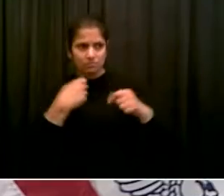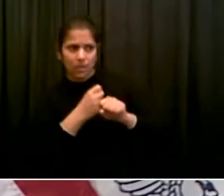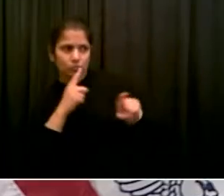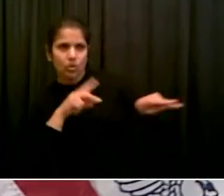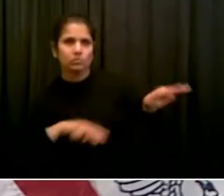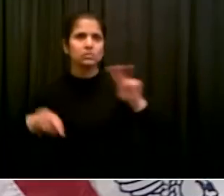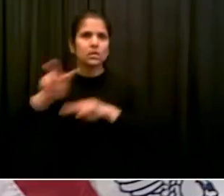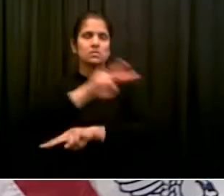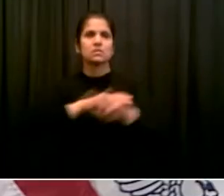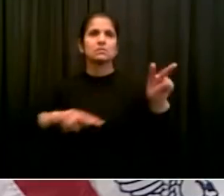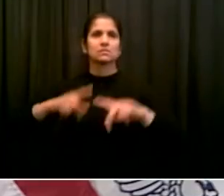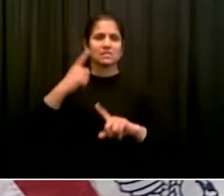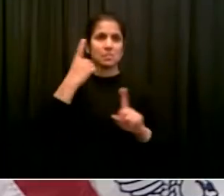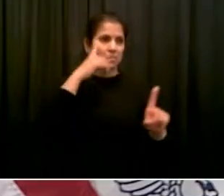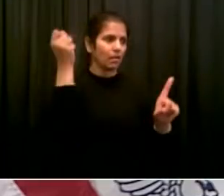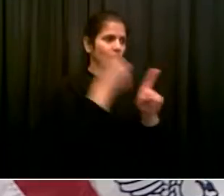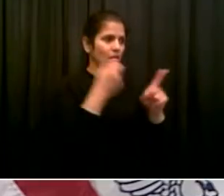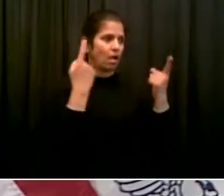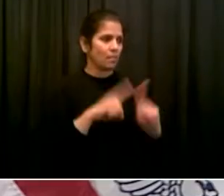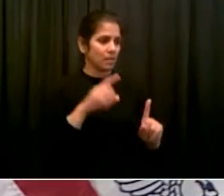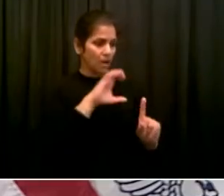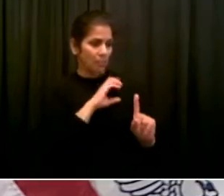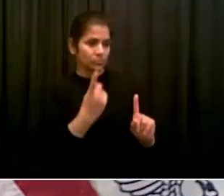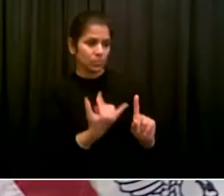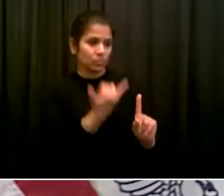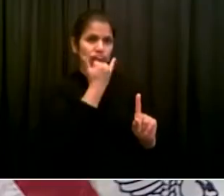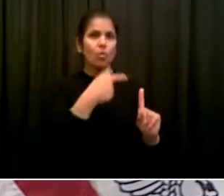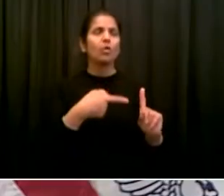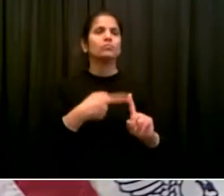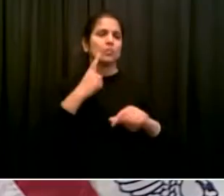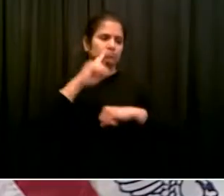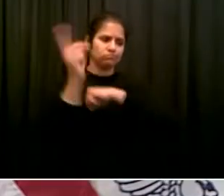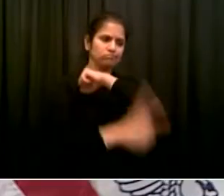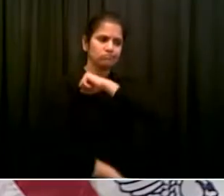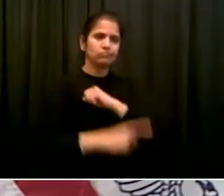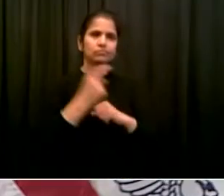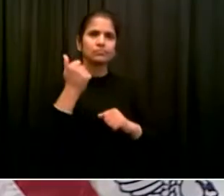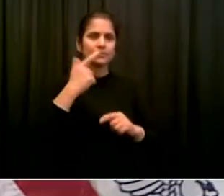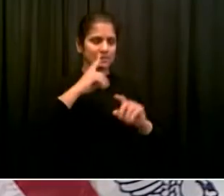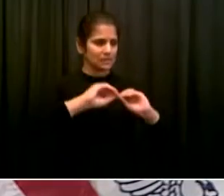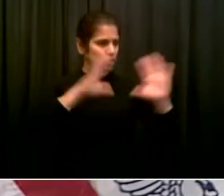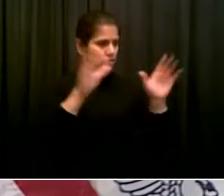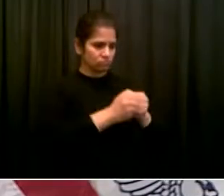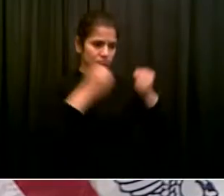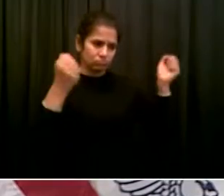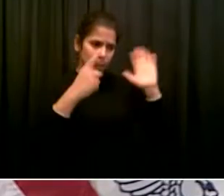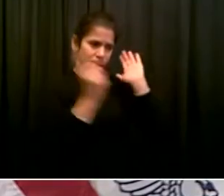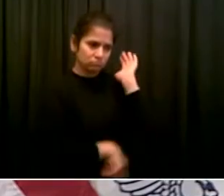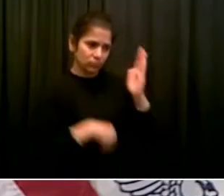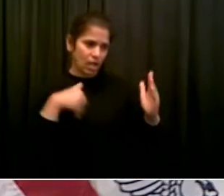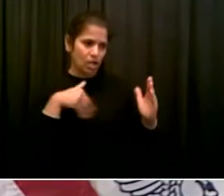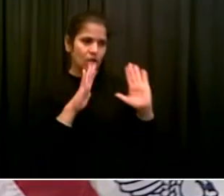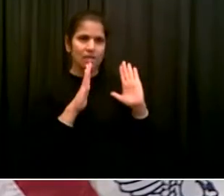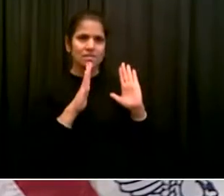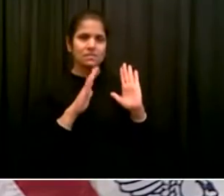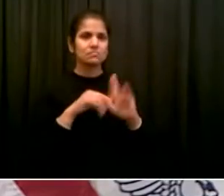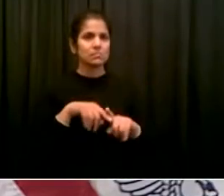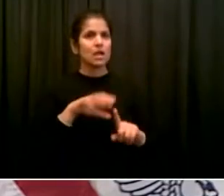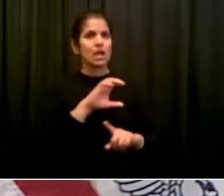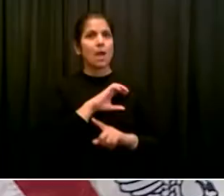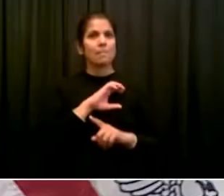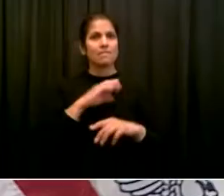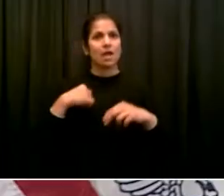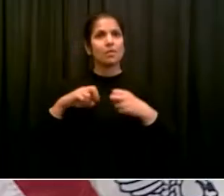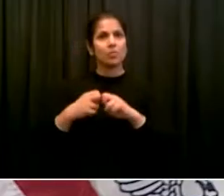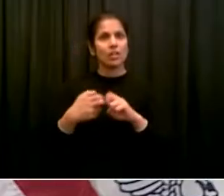something that goes wrong, the consequences are clearer. They're going to ensure that both if an officer has a problem, it's addressed, but also